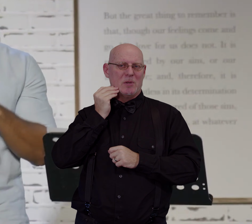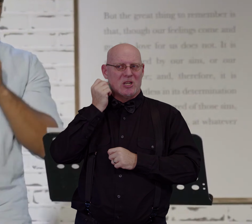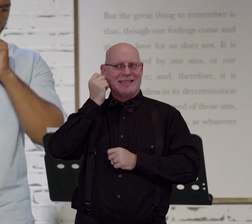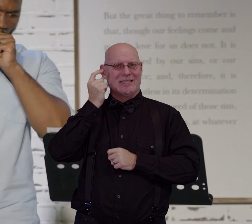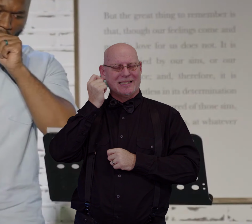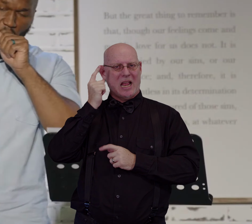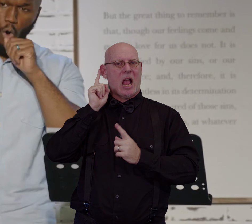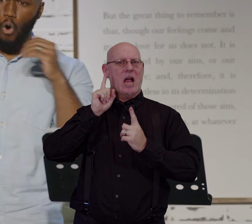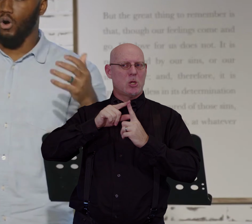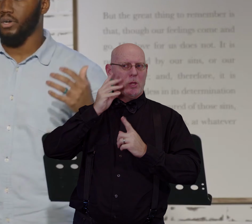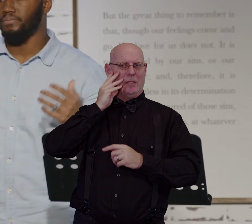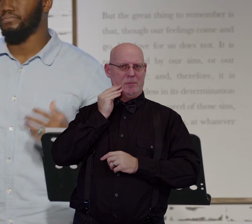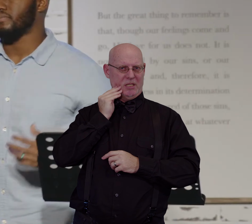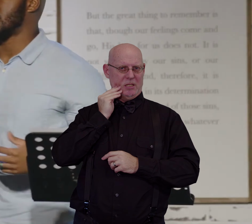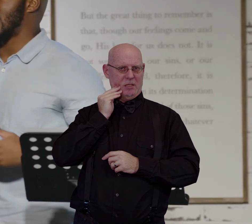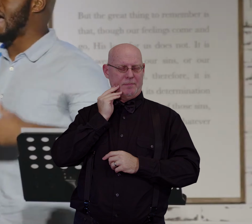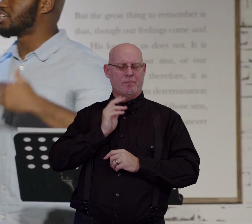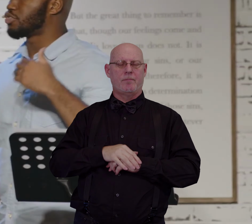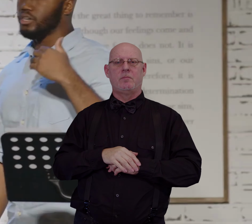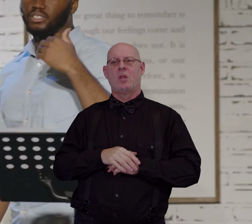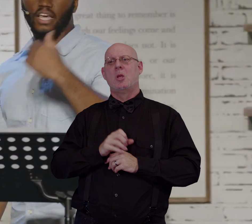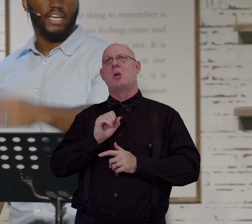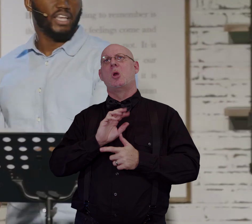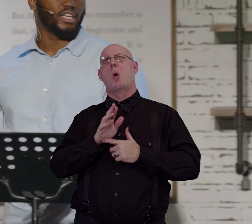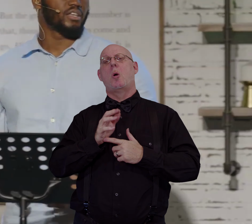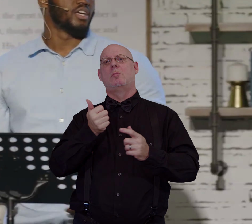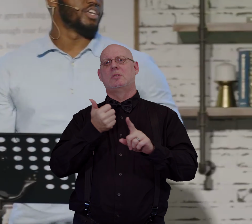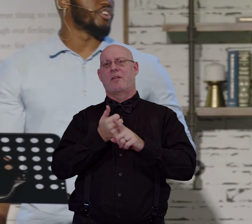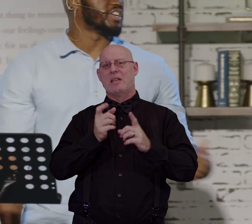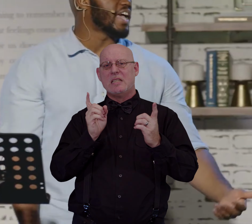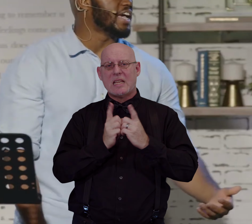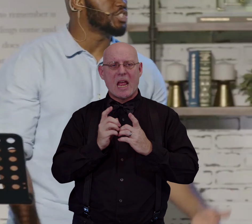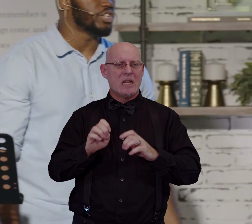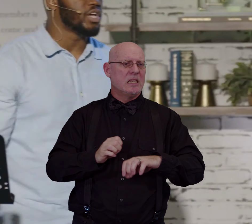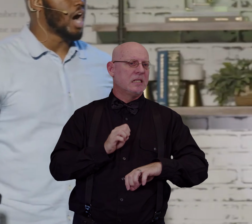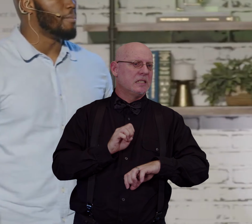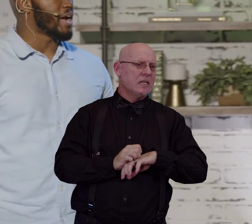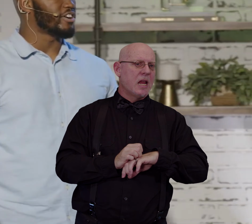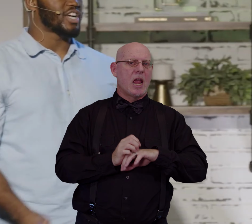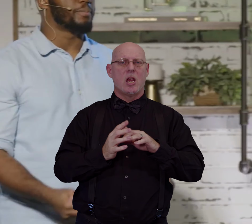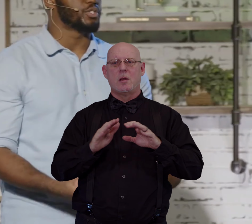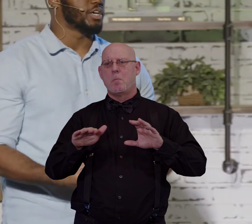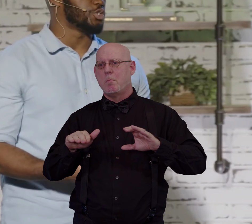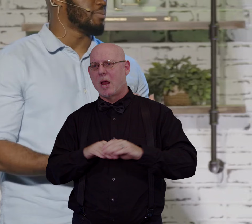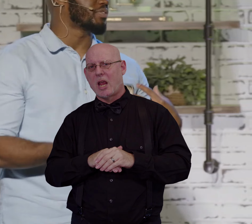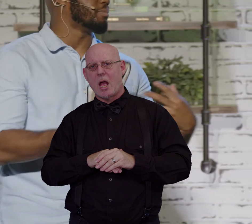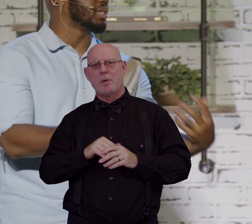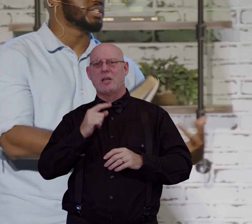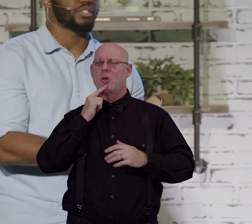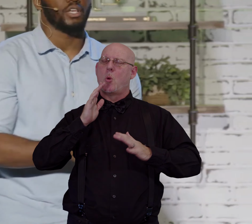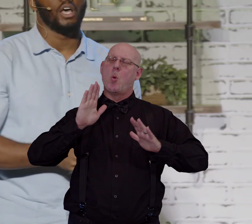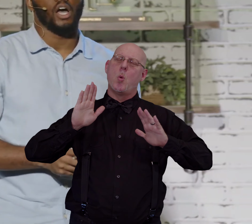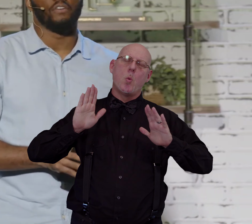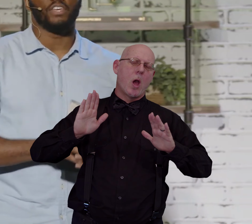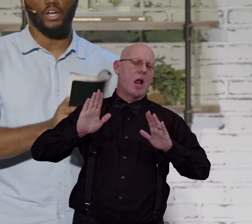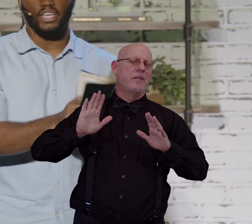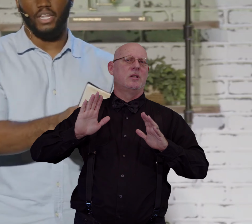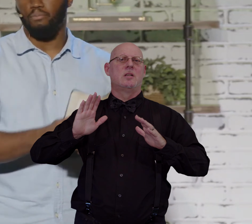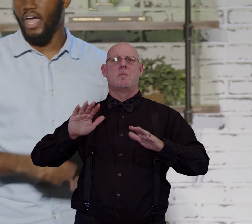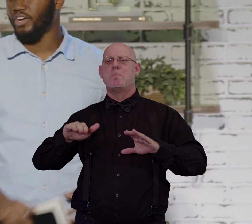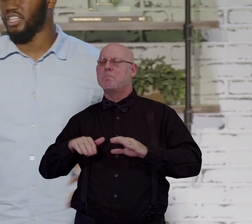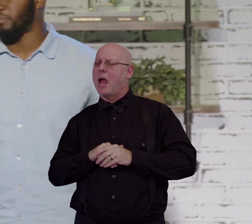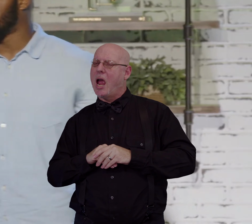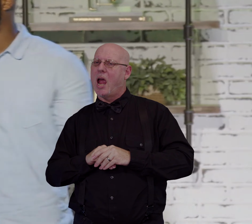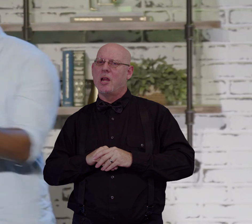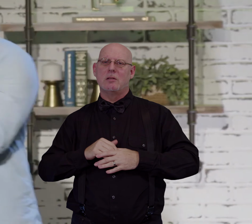understand. Or as you're dating, you're engaged, and a married couple tells you about the bliss of